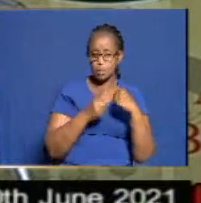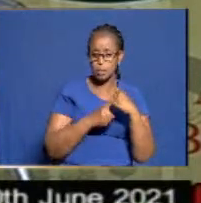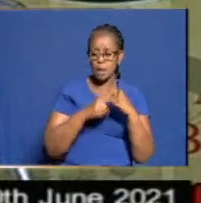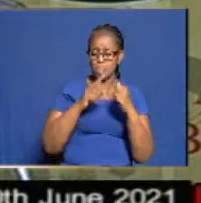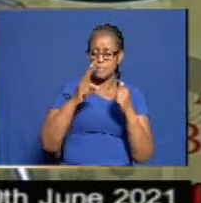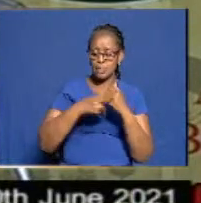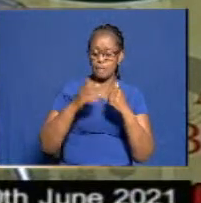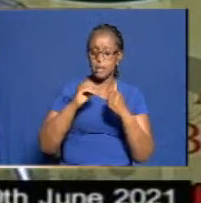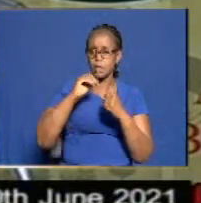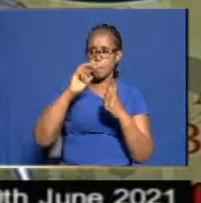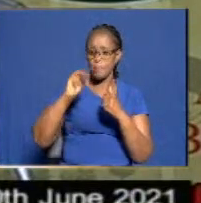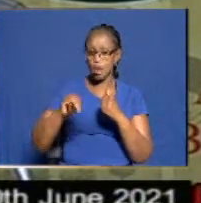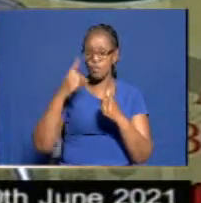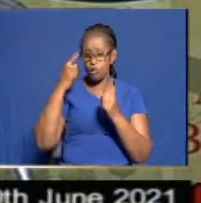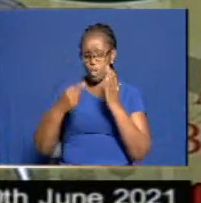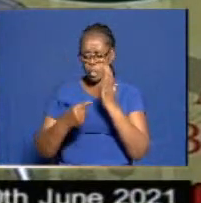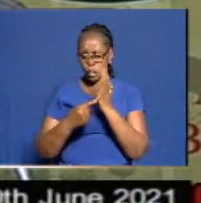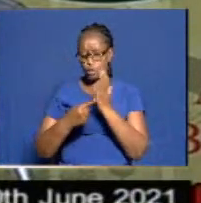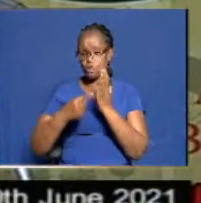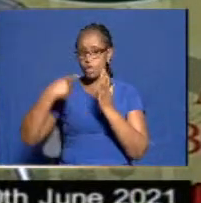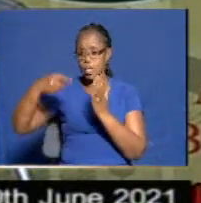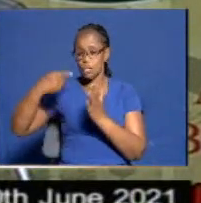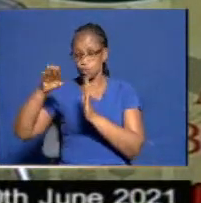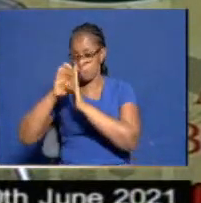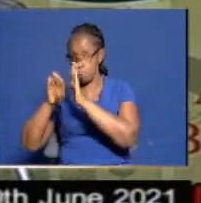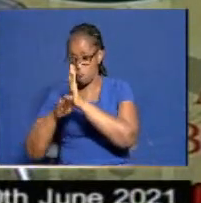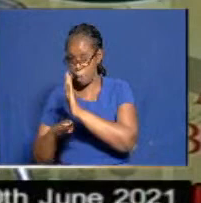₦670 million for the digital literacy program.